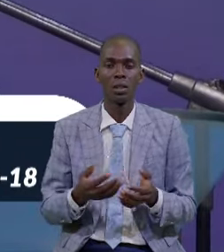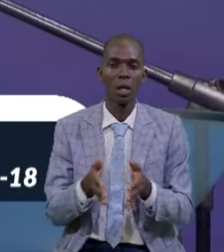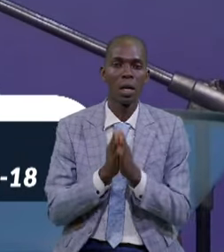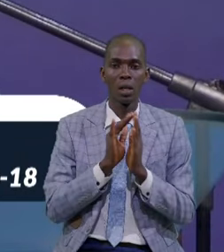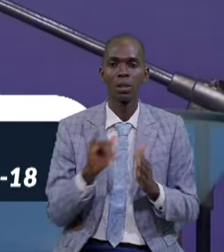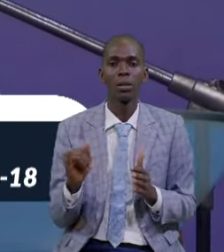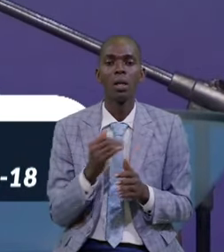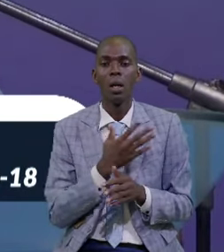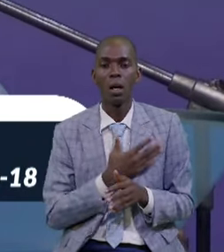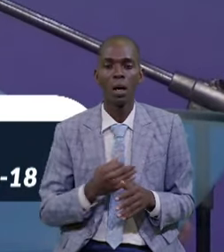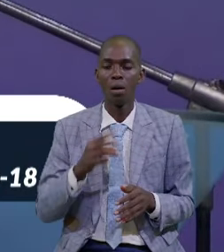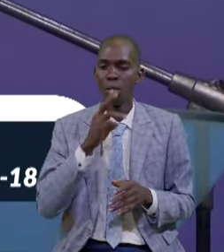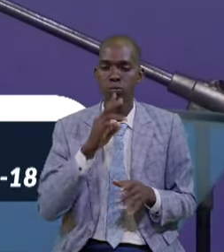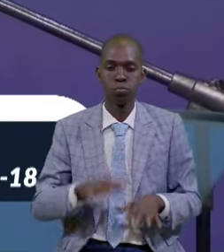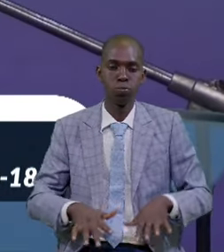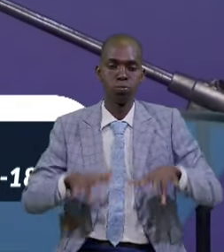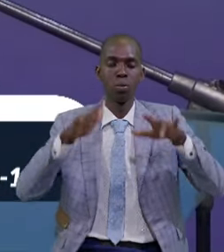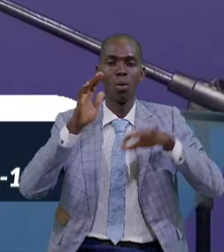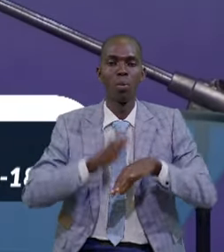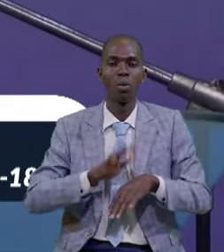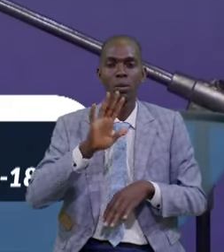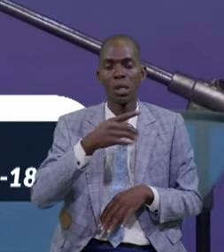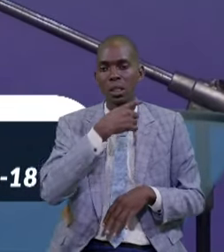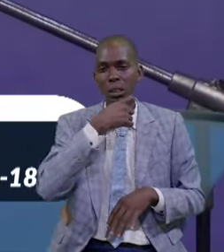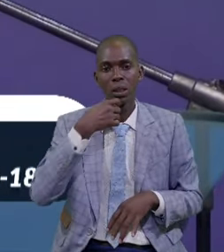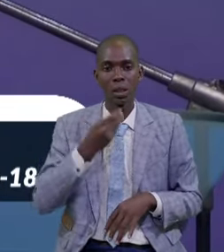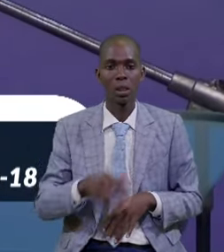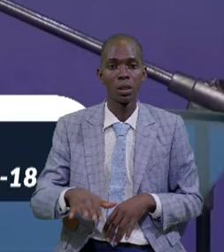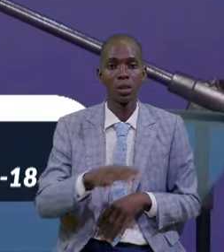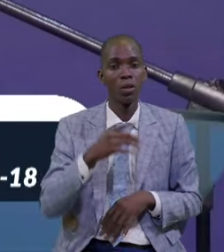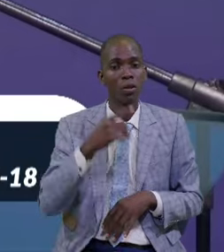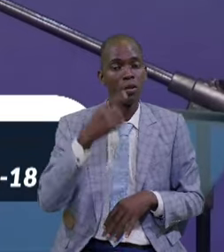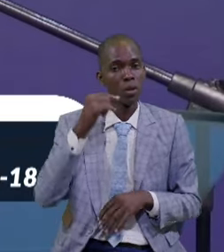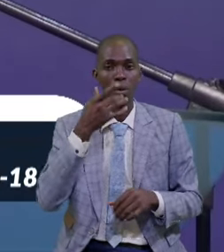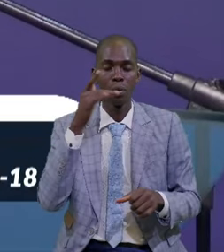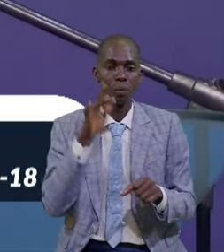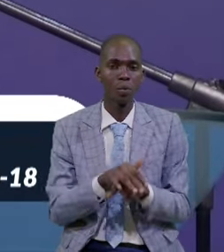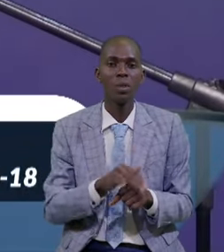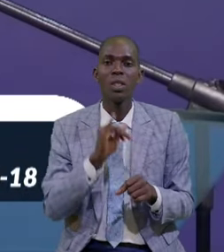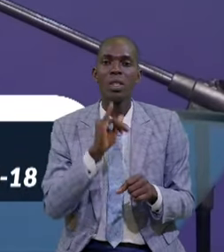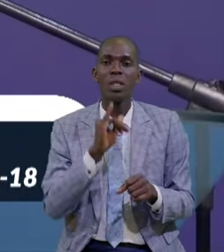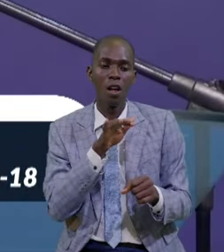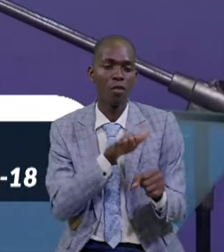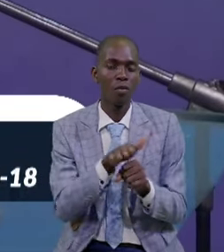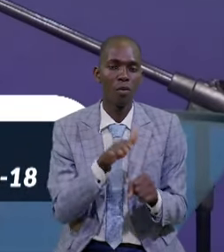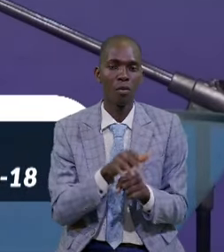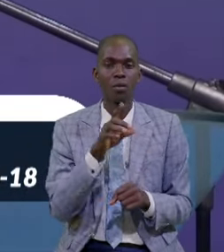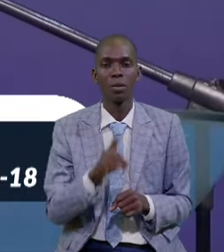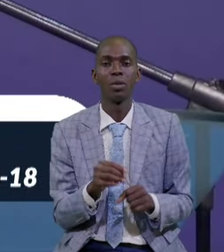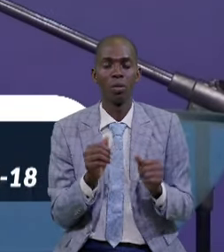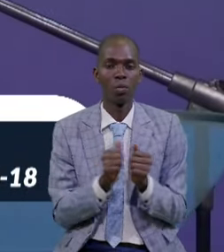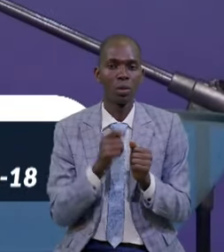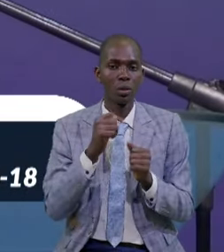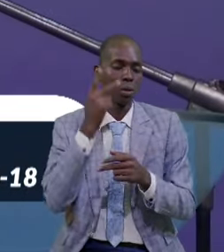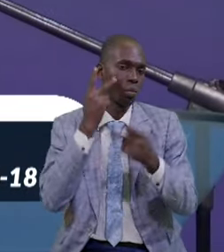upon the dry ground. When the promise is fulfilled, when the prophecy is fulfilled,